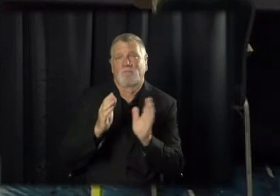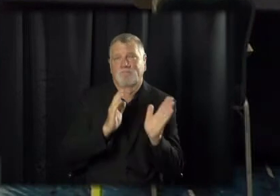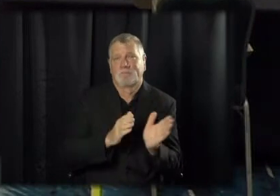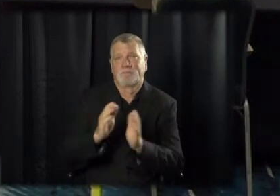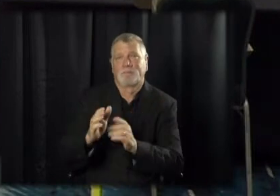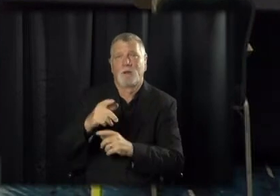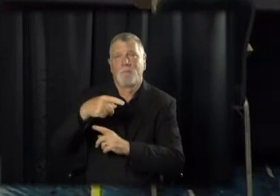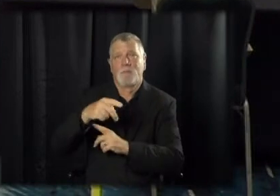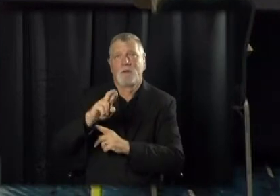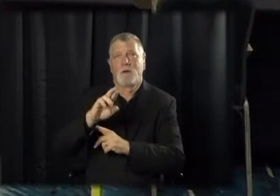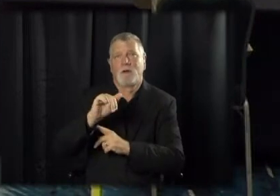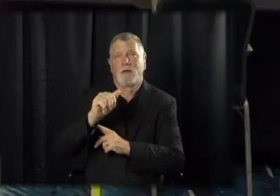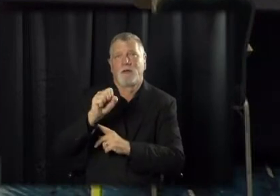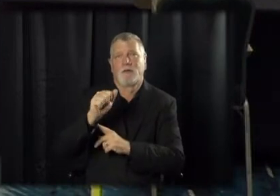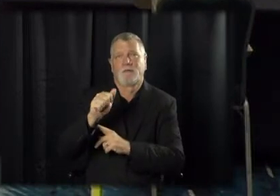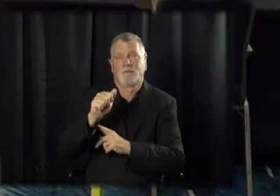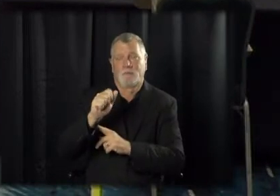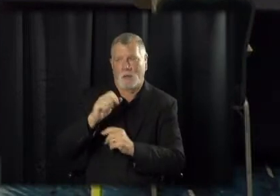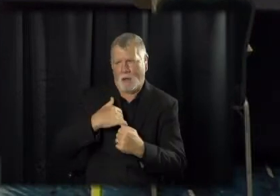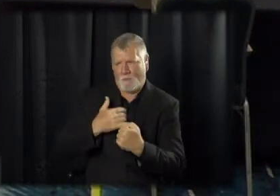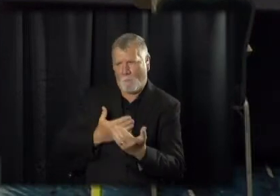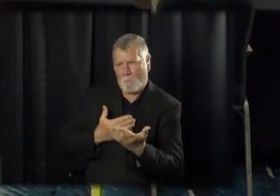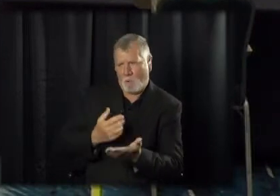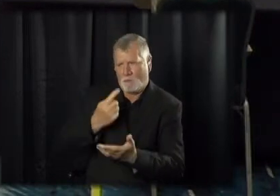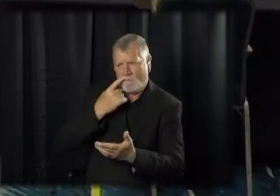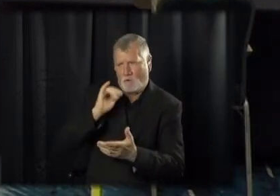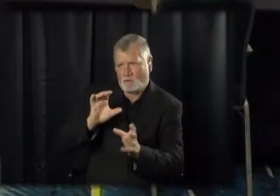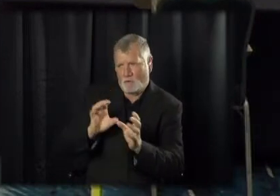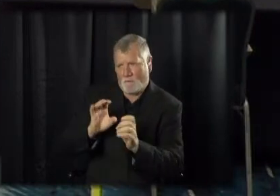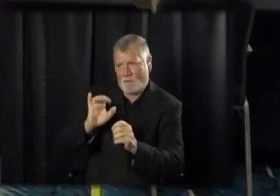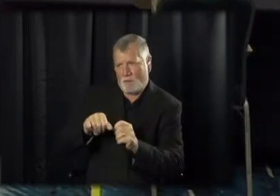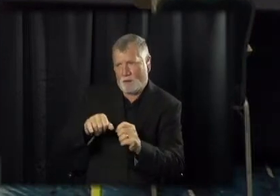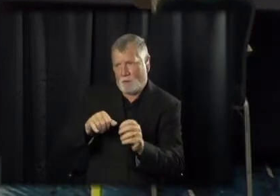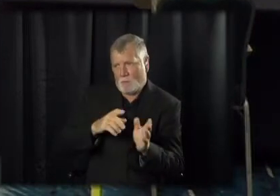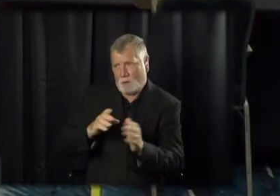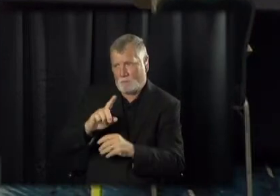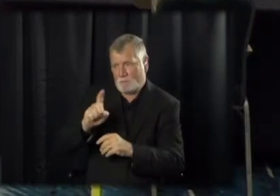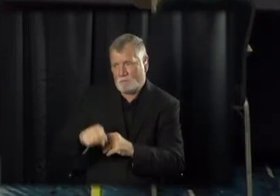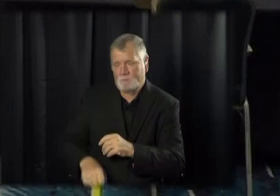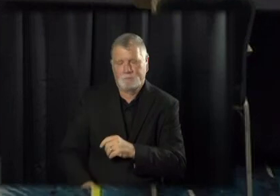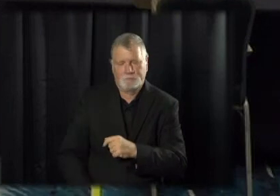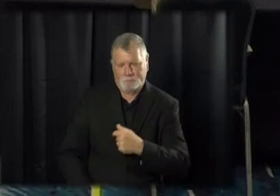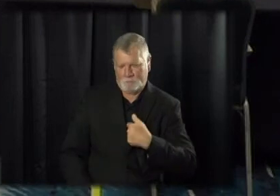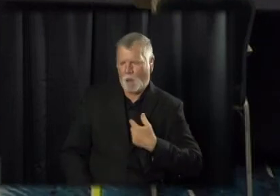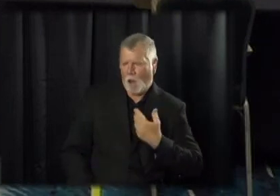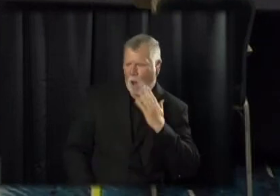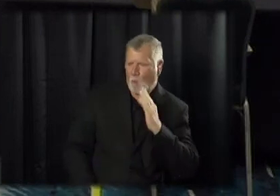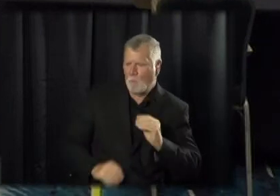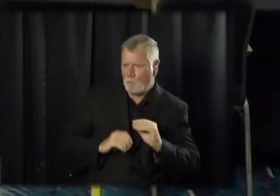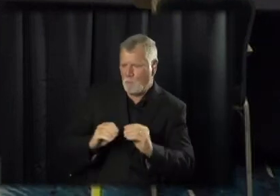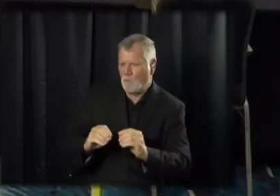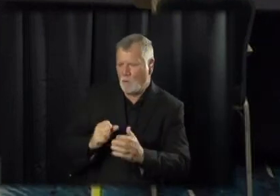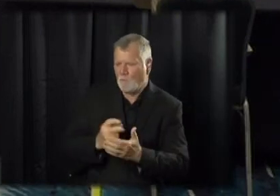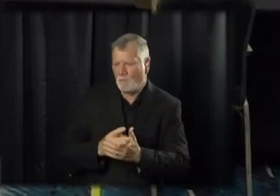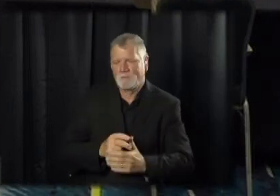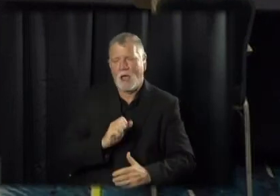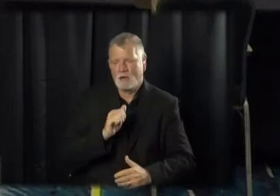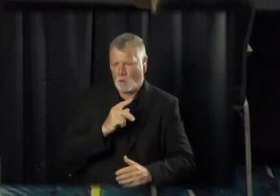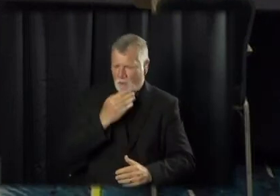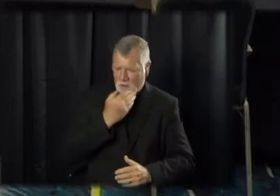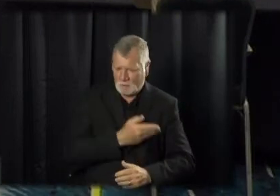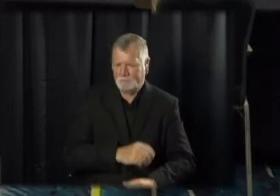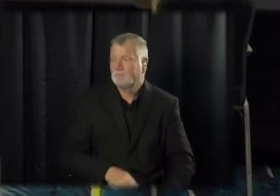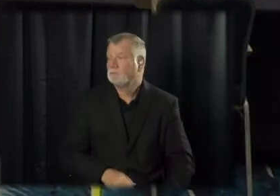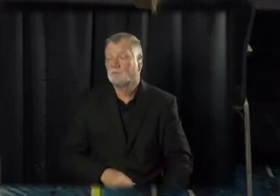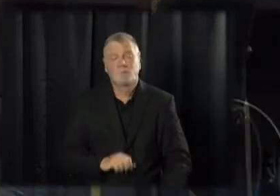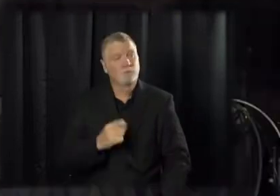Starting with Prasa, do I have a motion to certify the Prasa plan? I'll move to approve. Thank you, Antonio. A